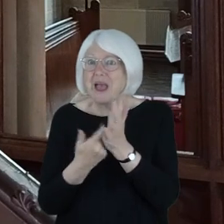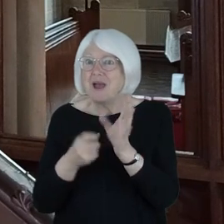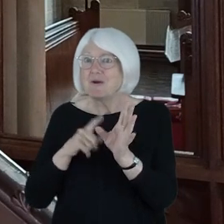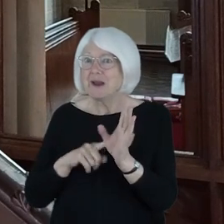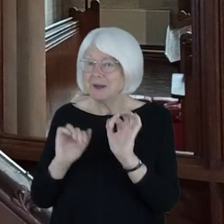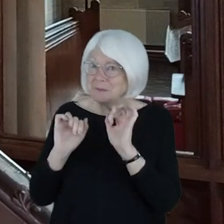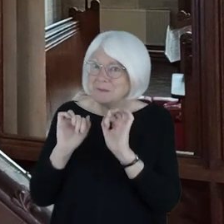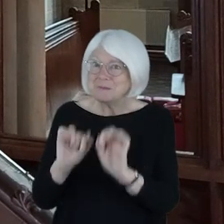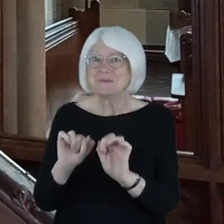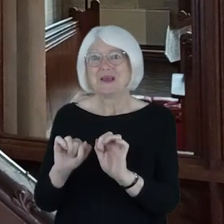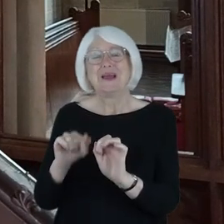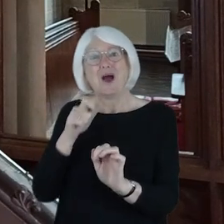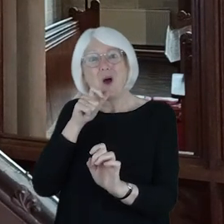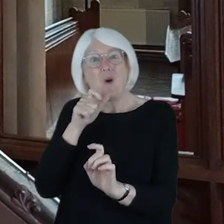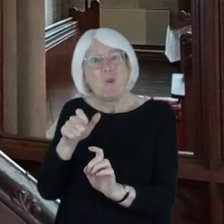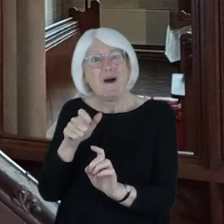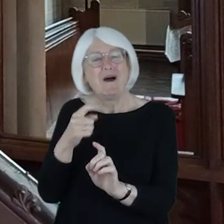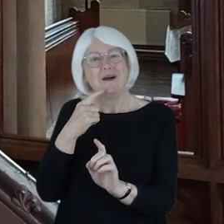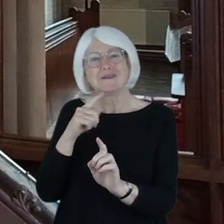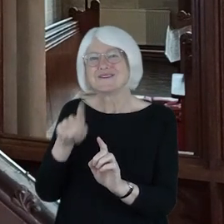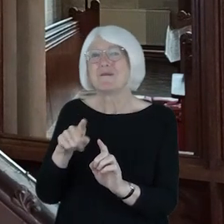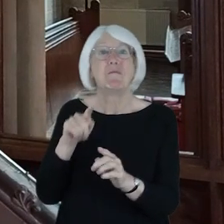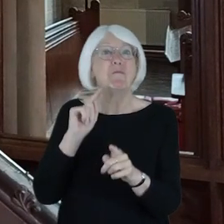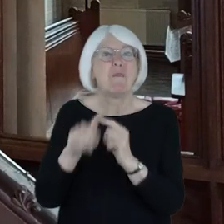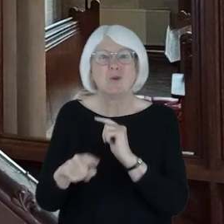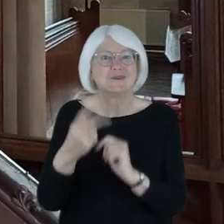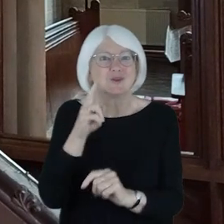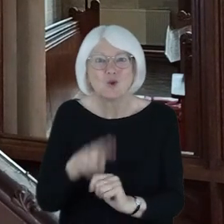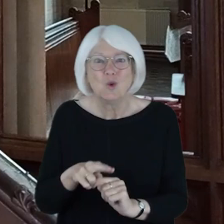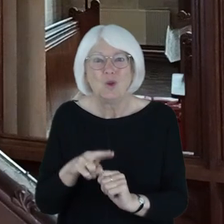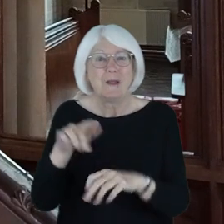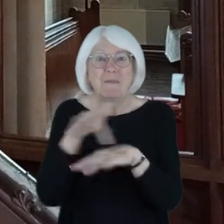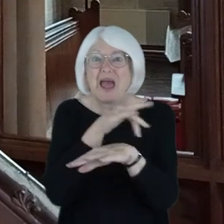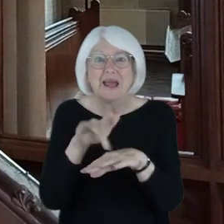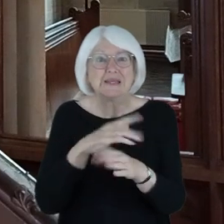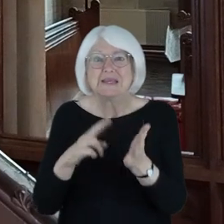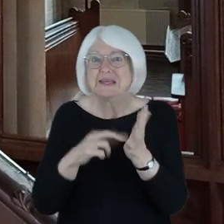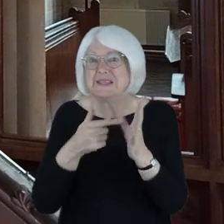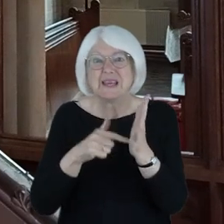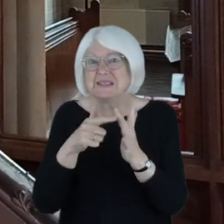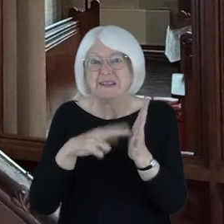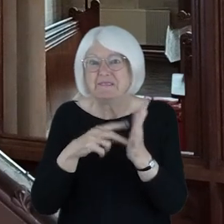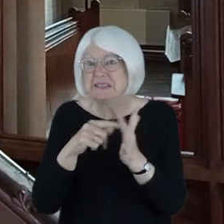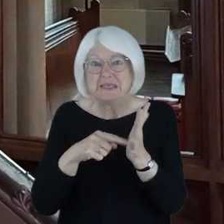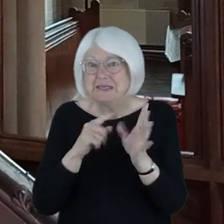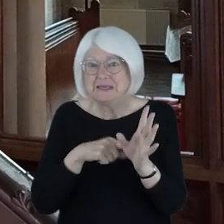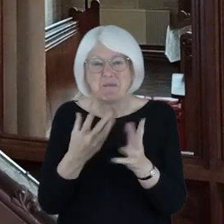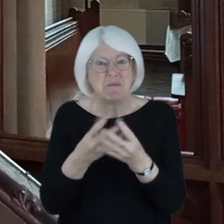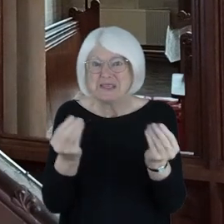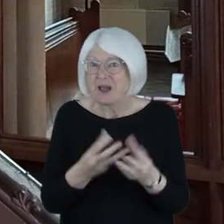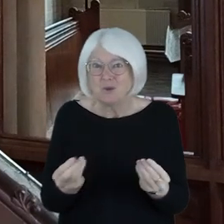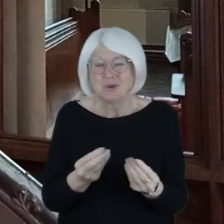from almost every school nativity, where she speaks rarely, if at all, and instead often acts in